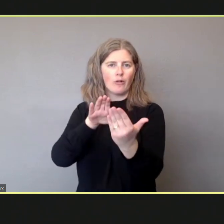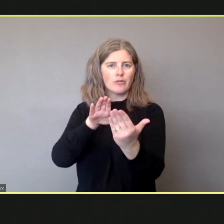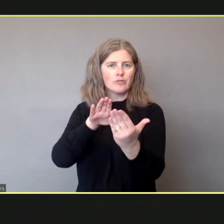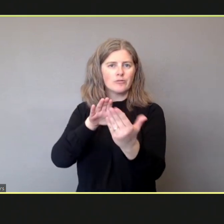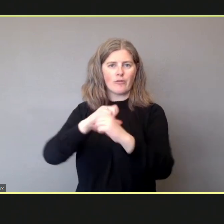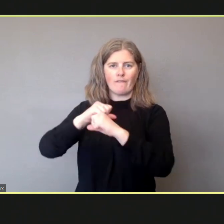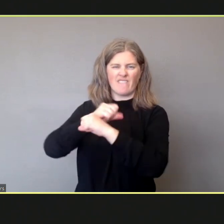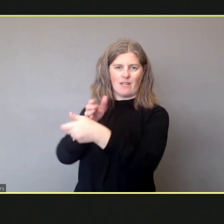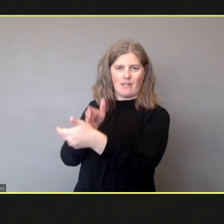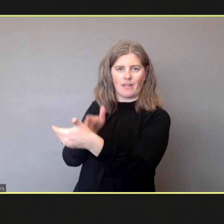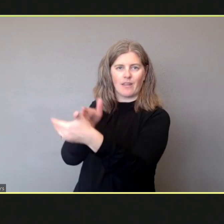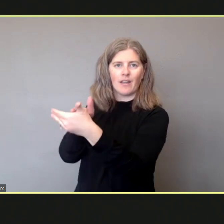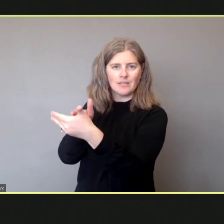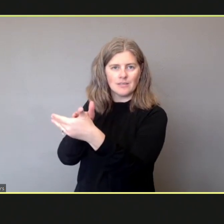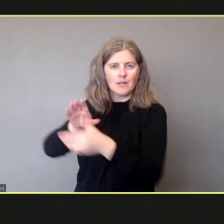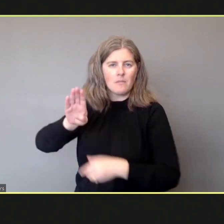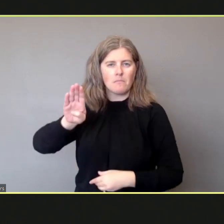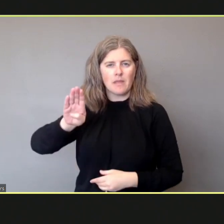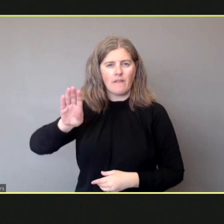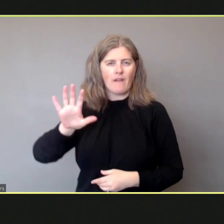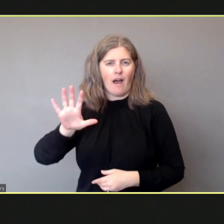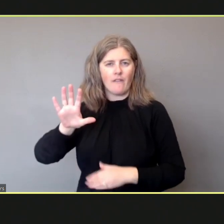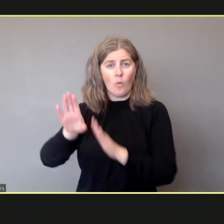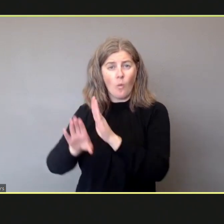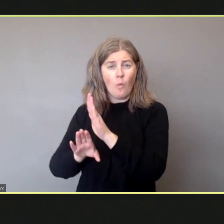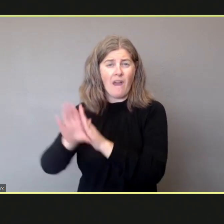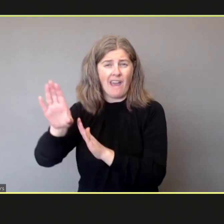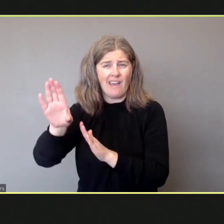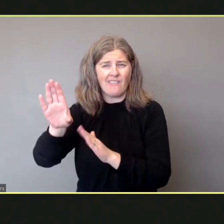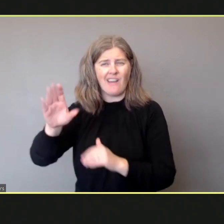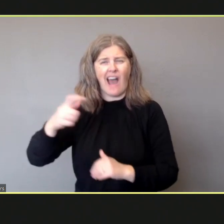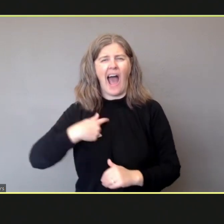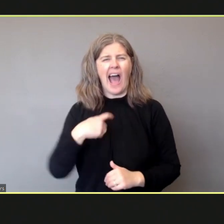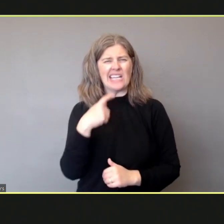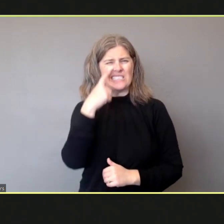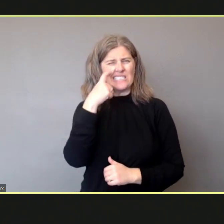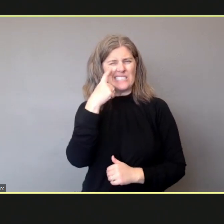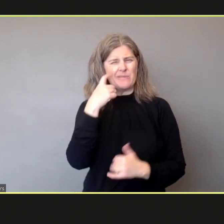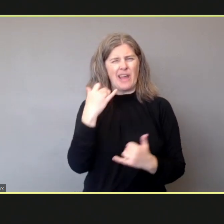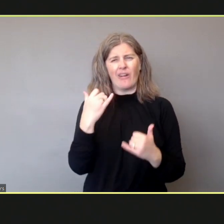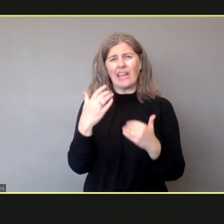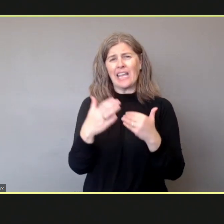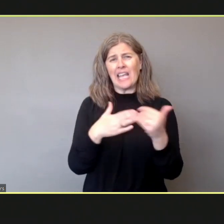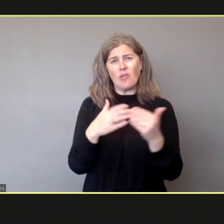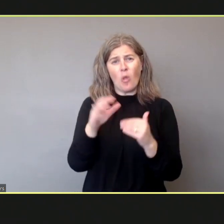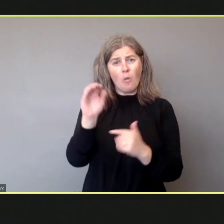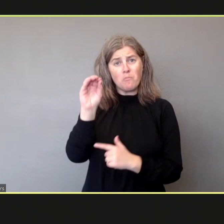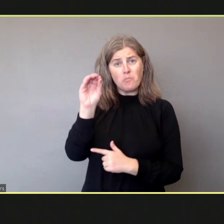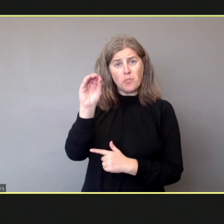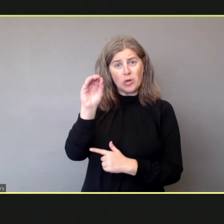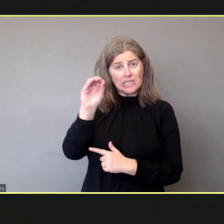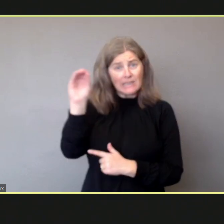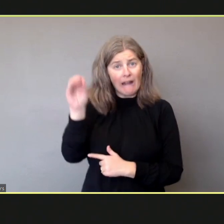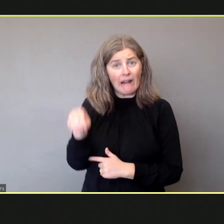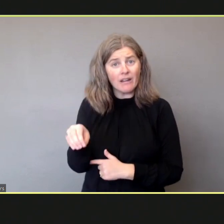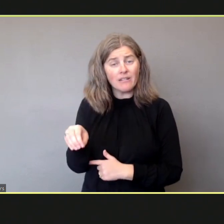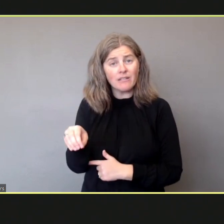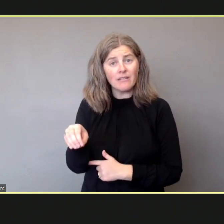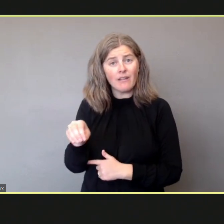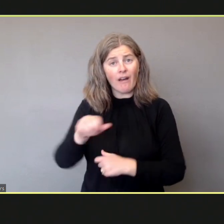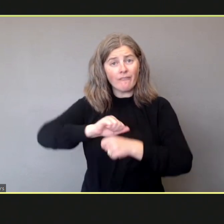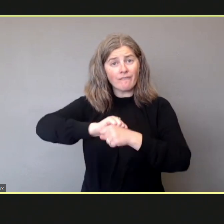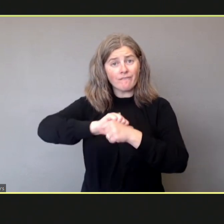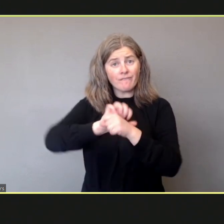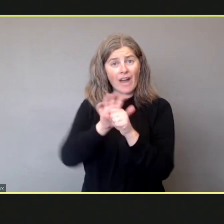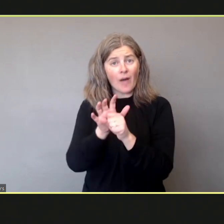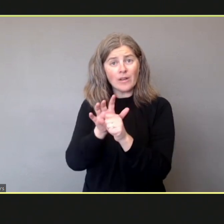the B5 wave, which I think we believe now is, even though the percent of virus